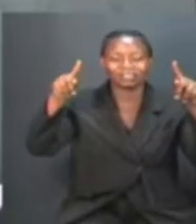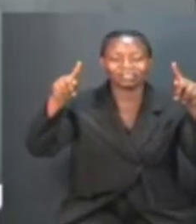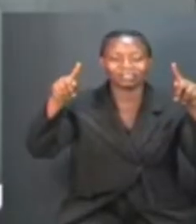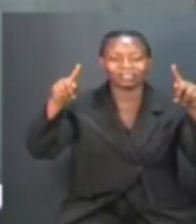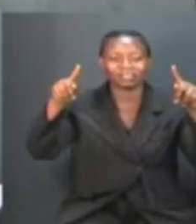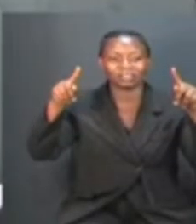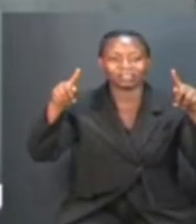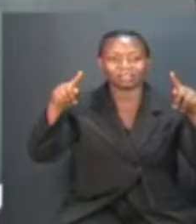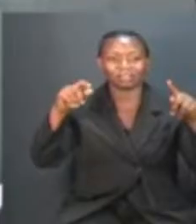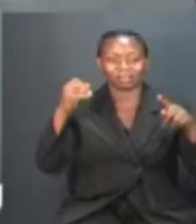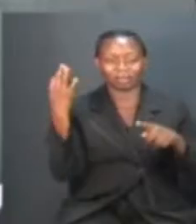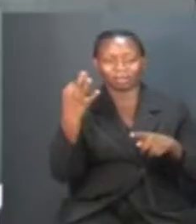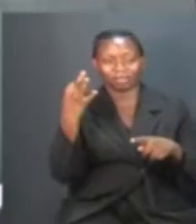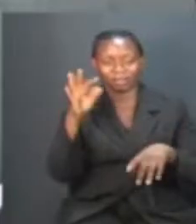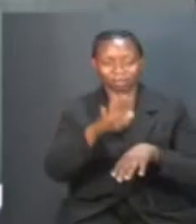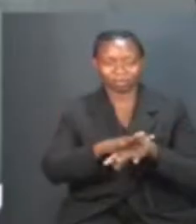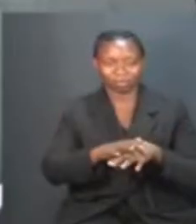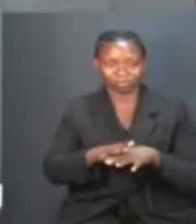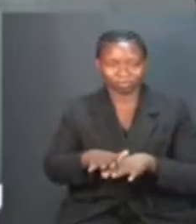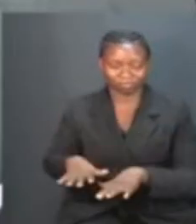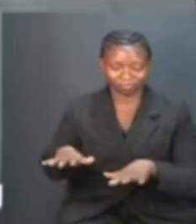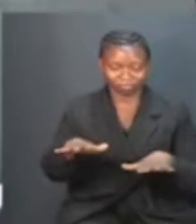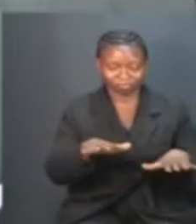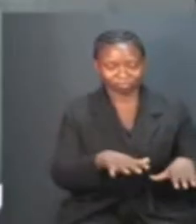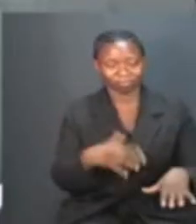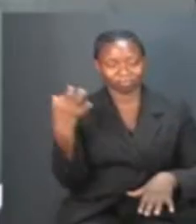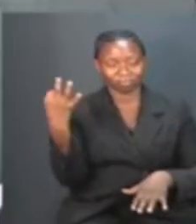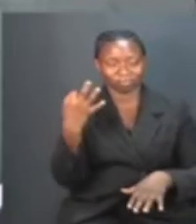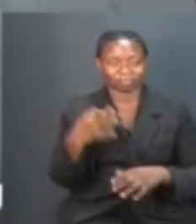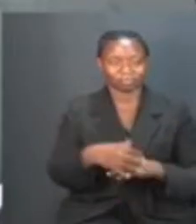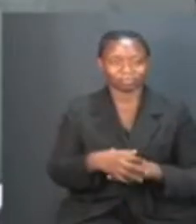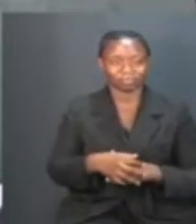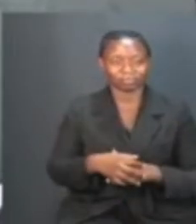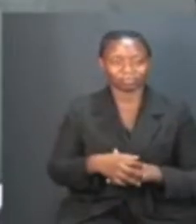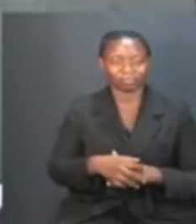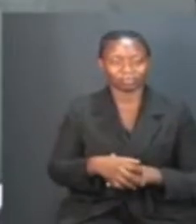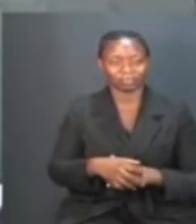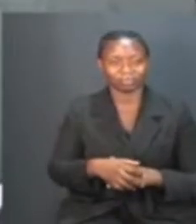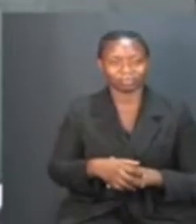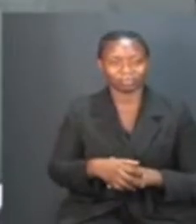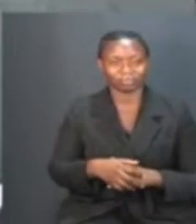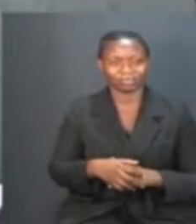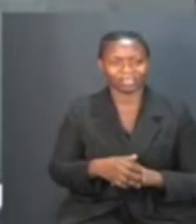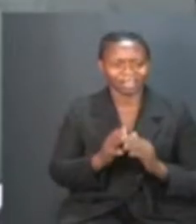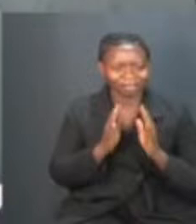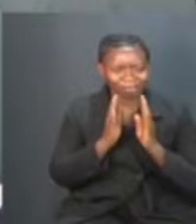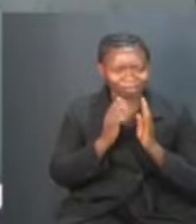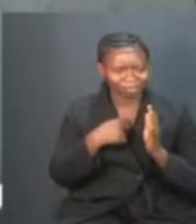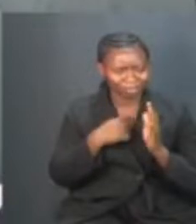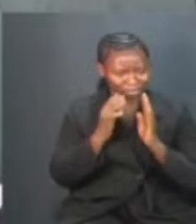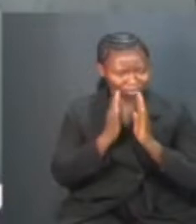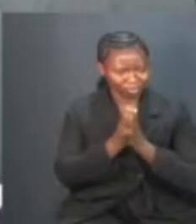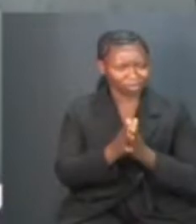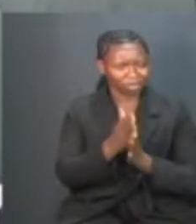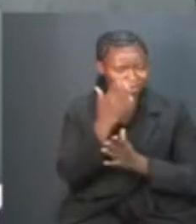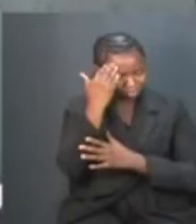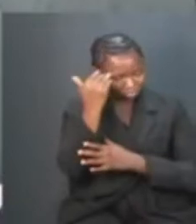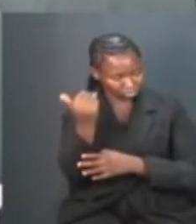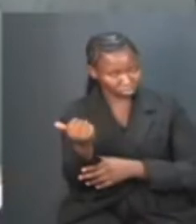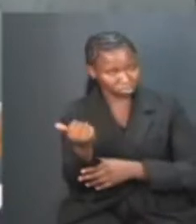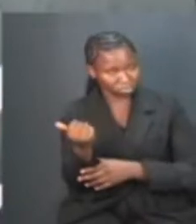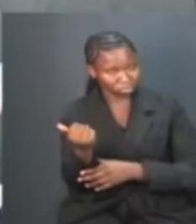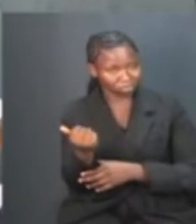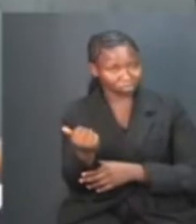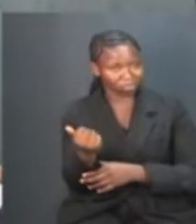the Fugu Friday. It was, then I asked why, because